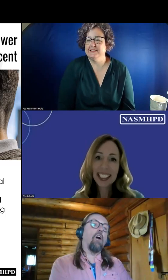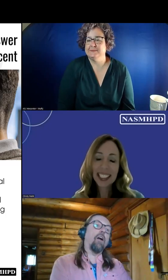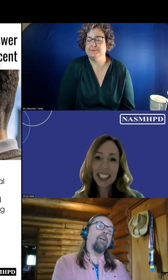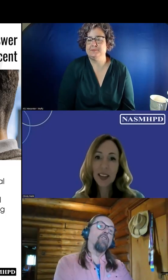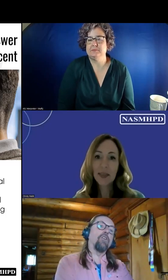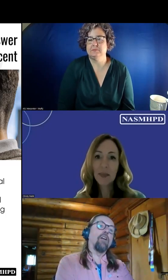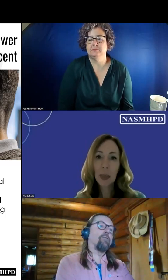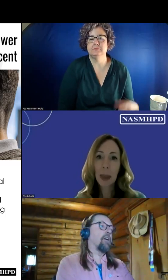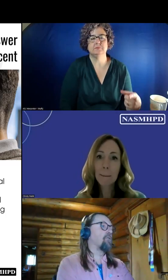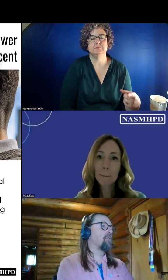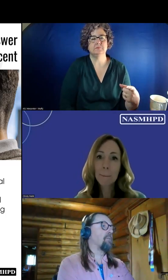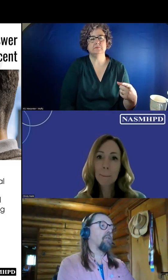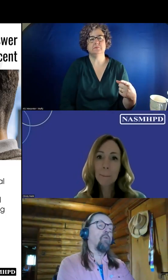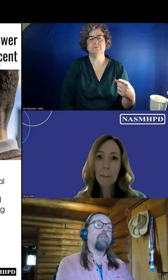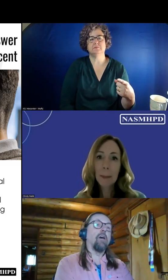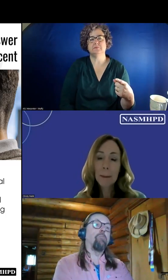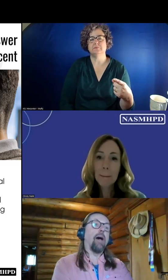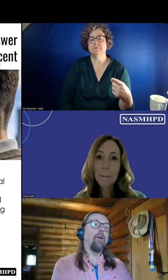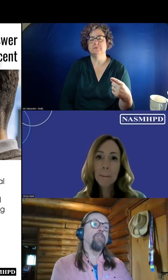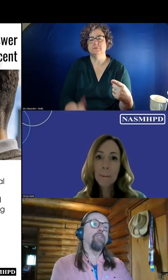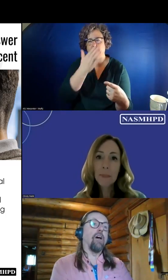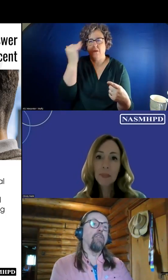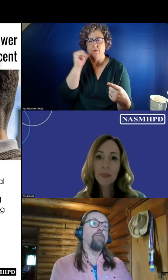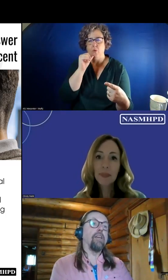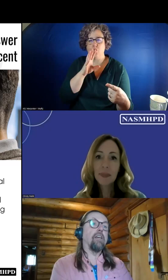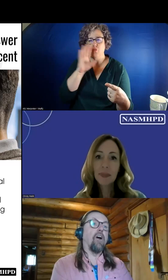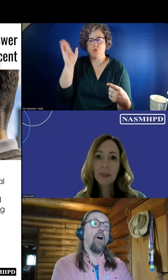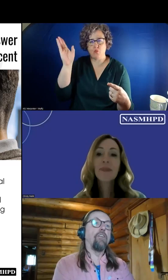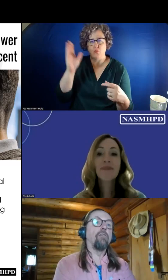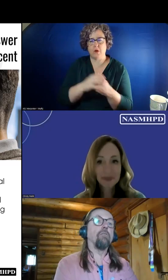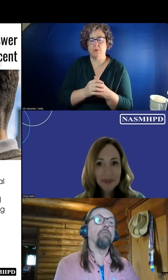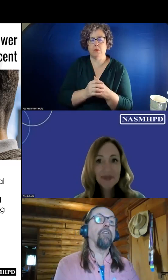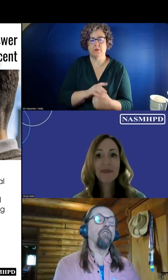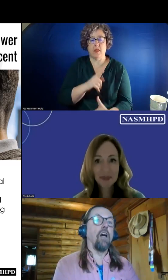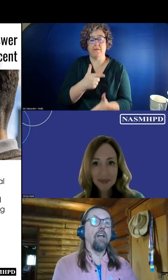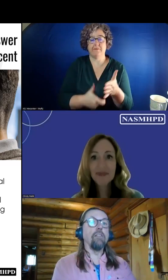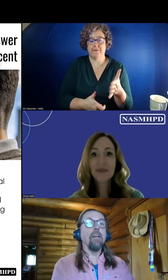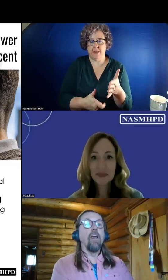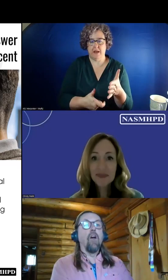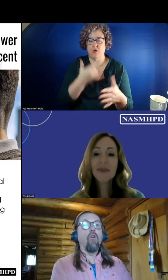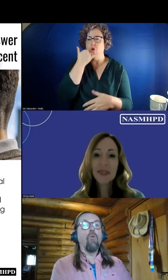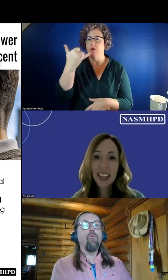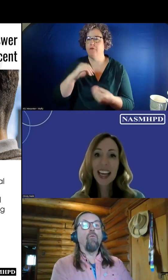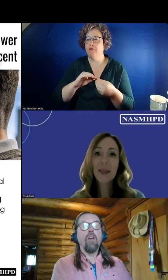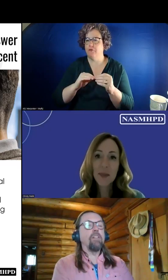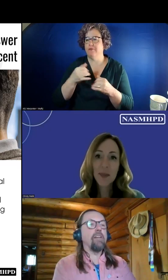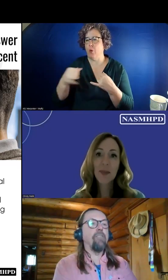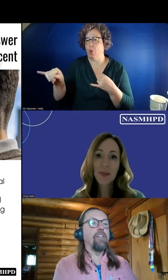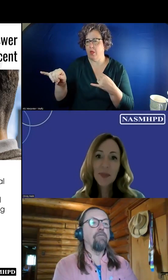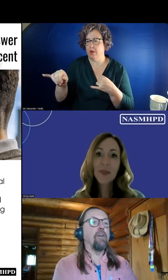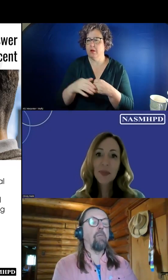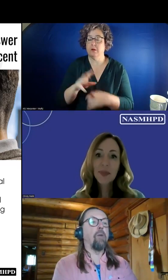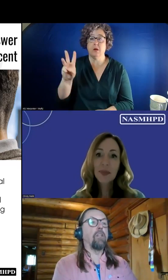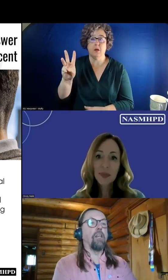You were talking earlier, and I forgot who the speaker was, about fee on phone lines. Wyoming doesn't